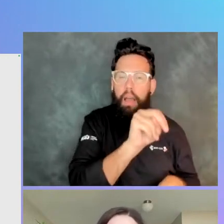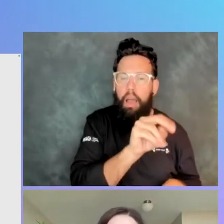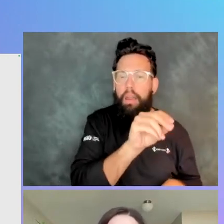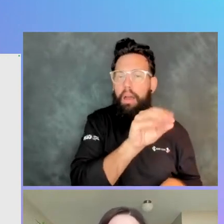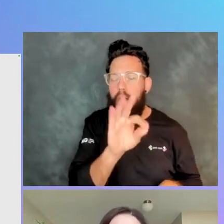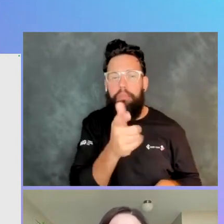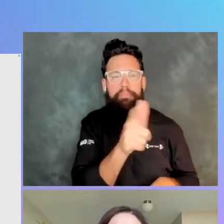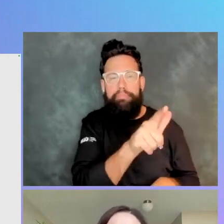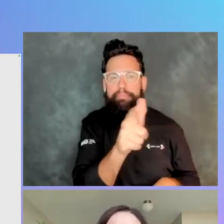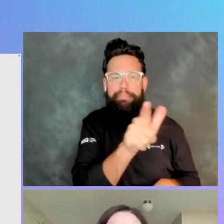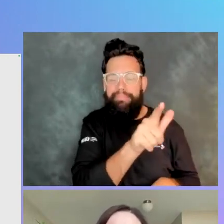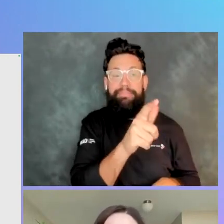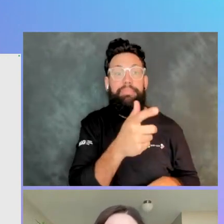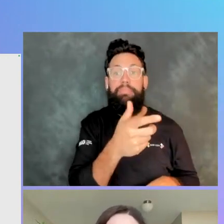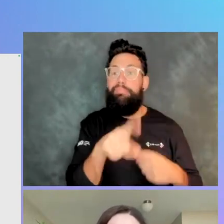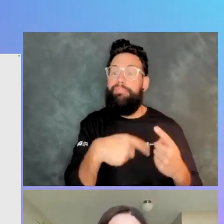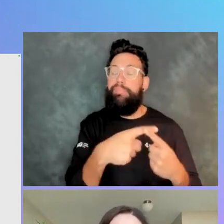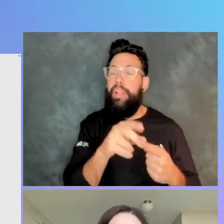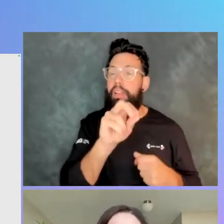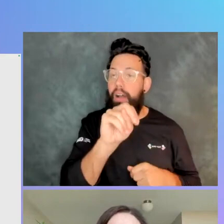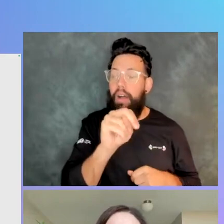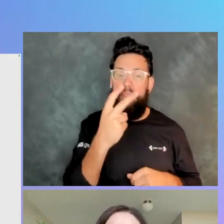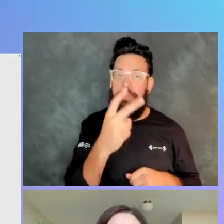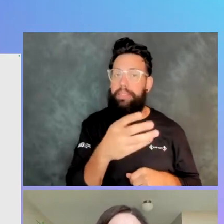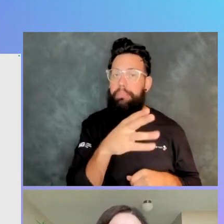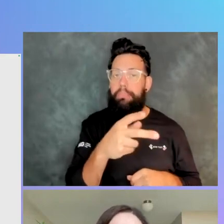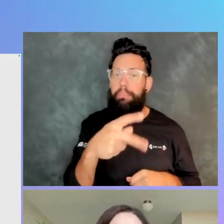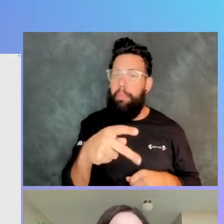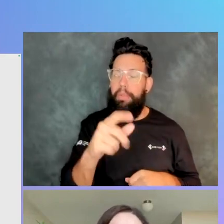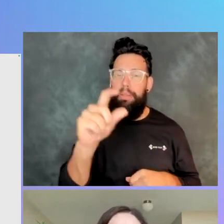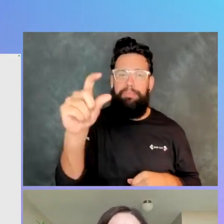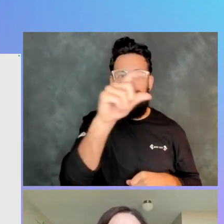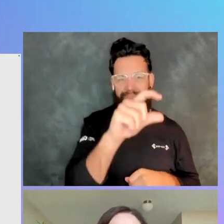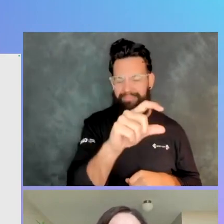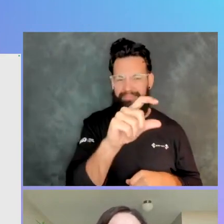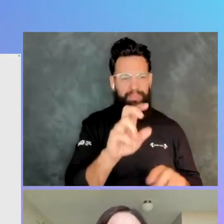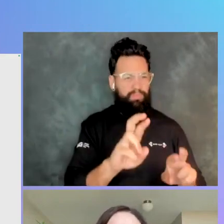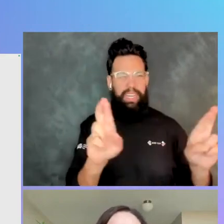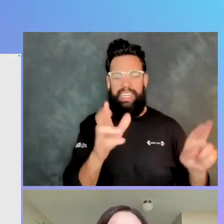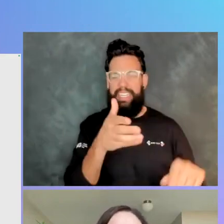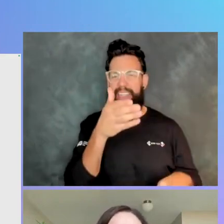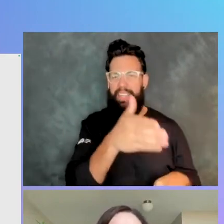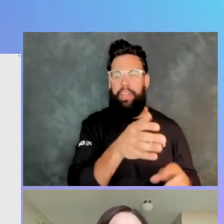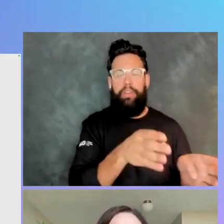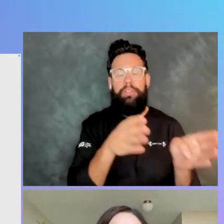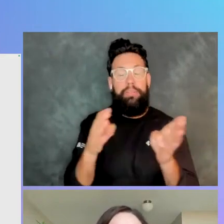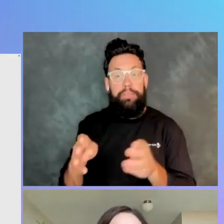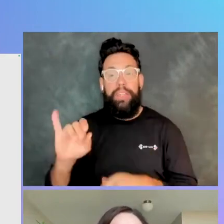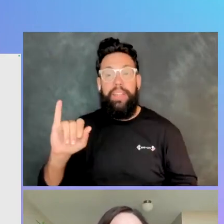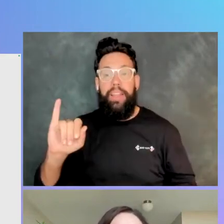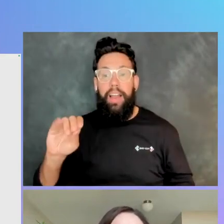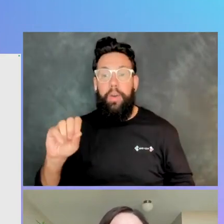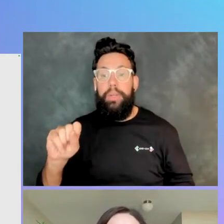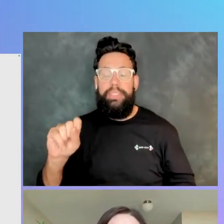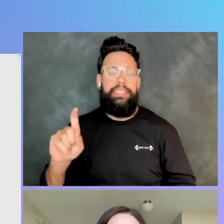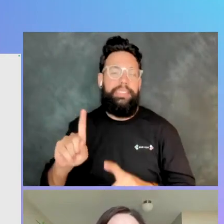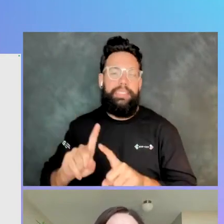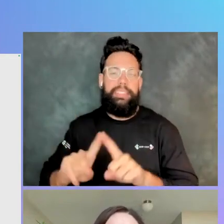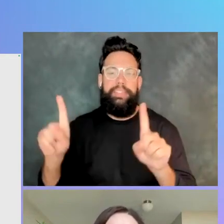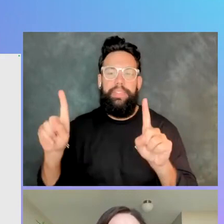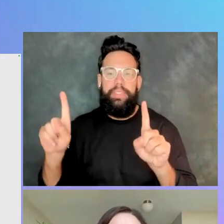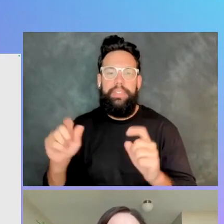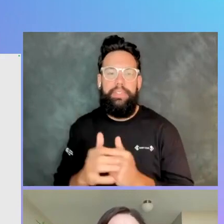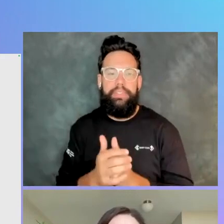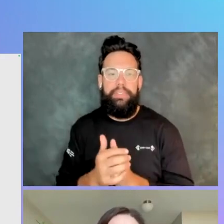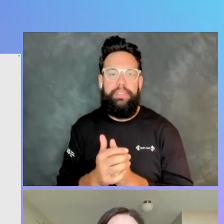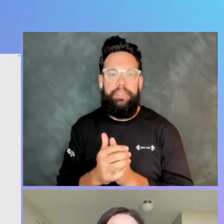that floating action button, all controlled by that accessibility service. On the iOS side, black box testing